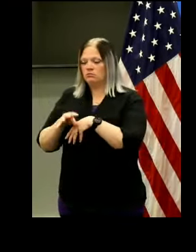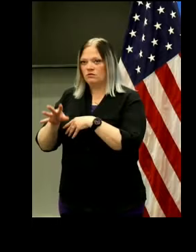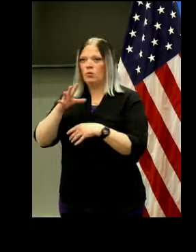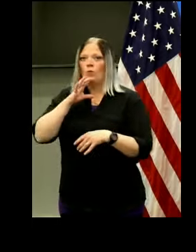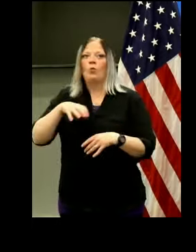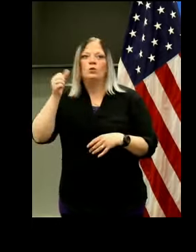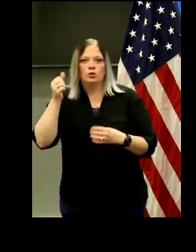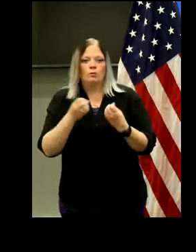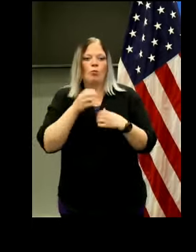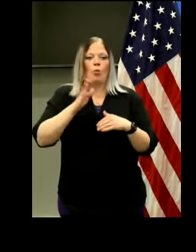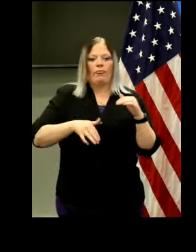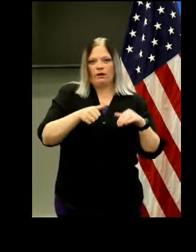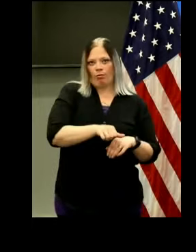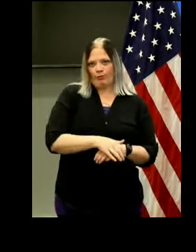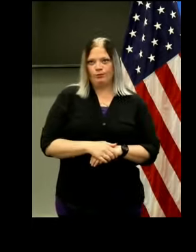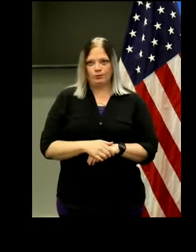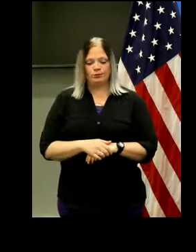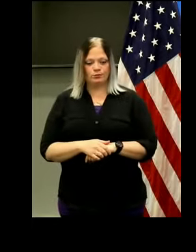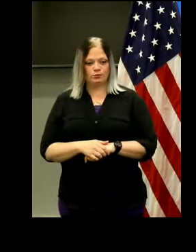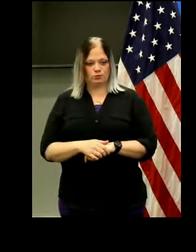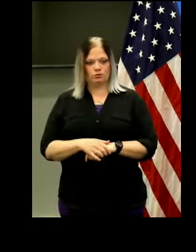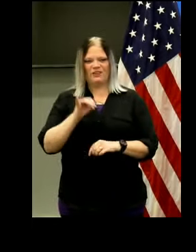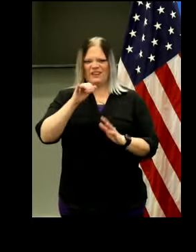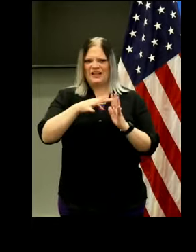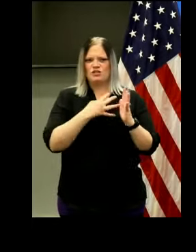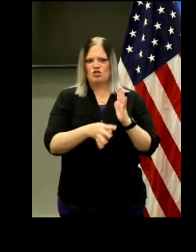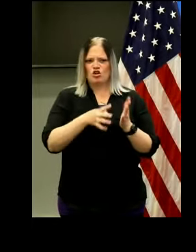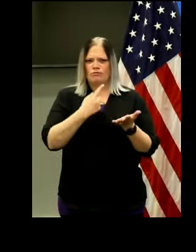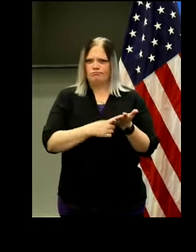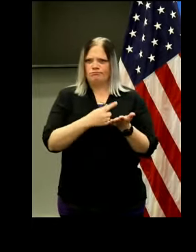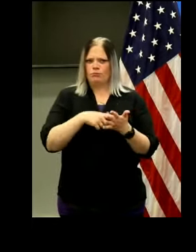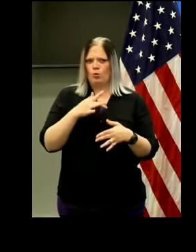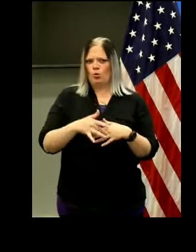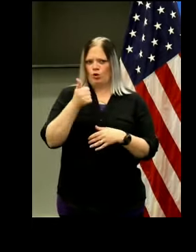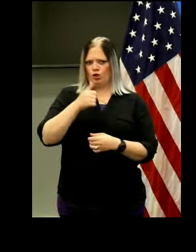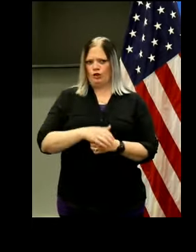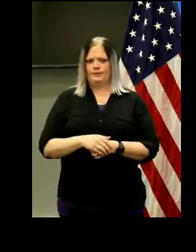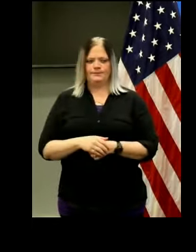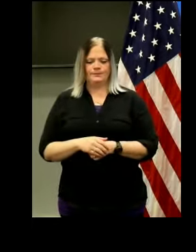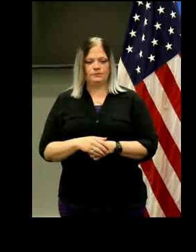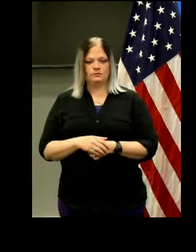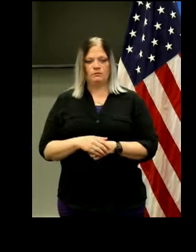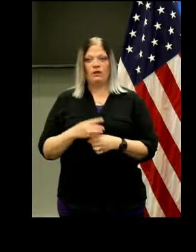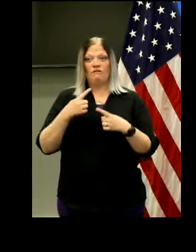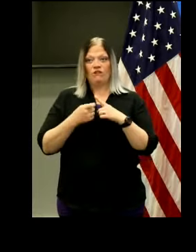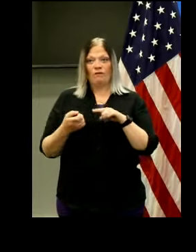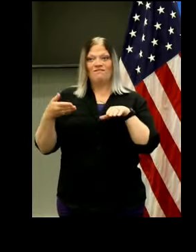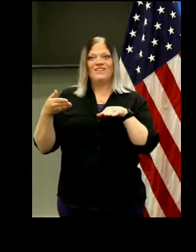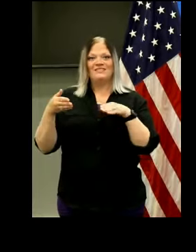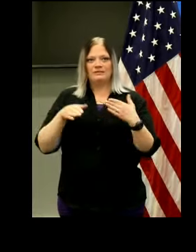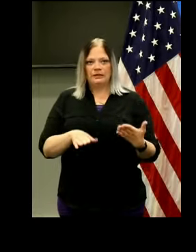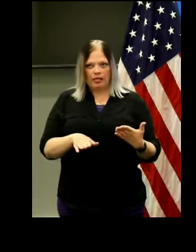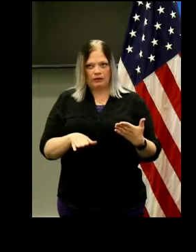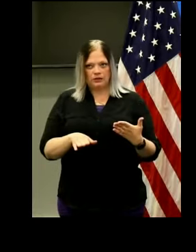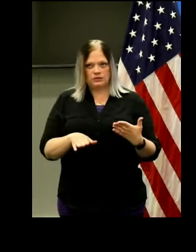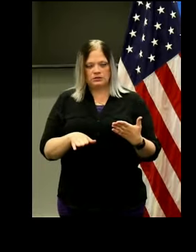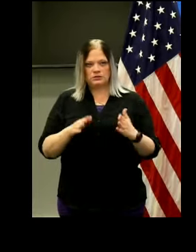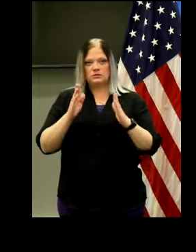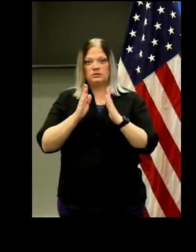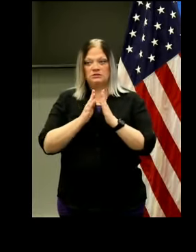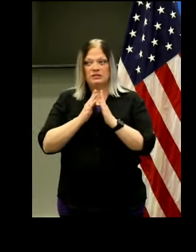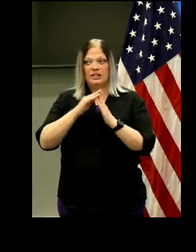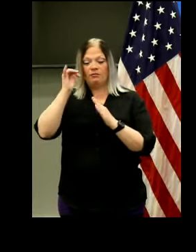elderly more than others. And this is the chart I talked about a little earlier, that of the fatalities, the city of Buffalo